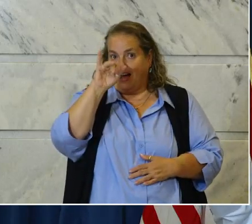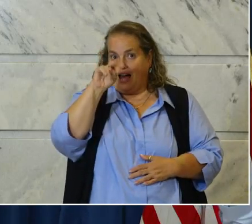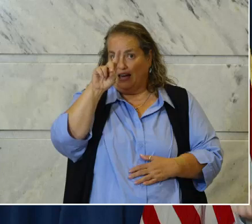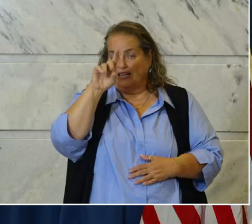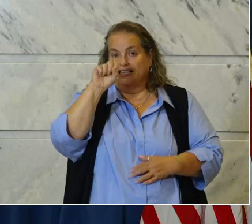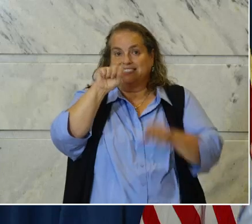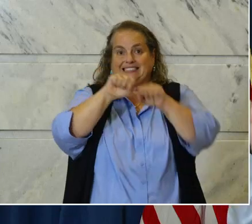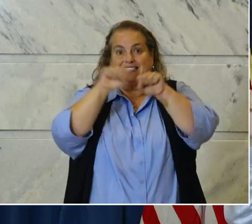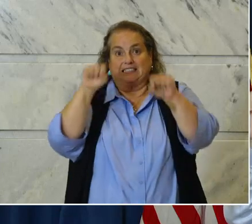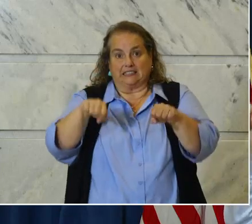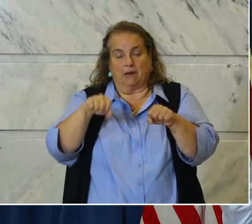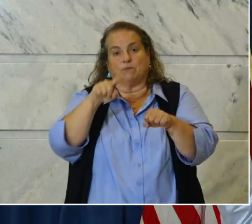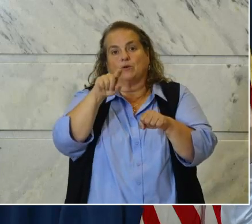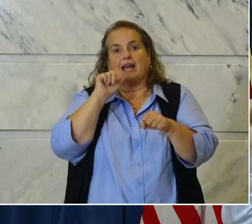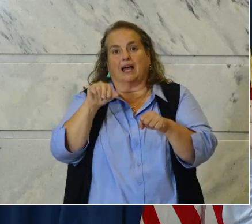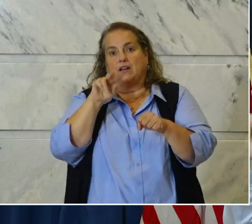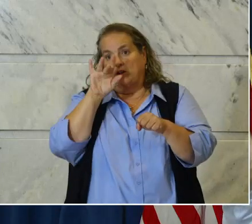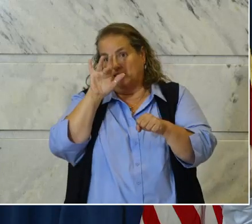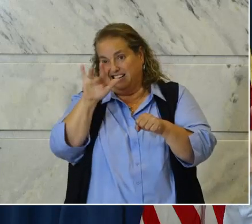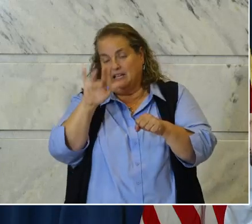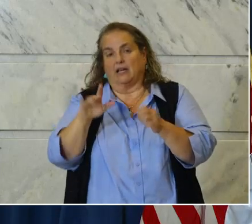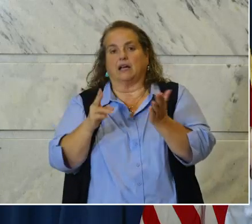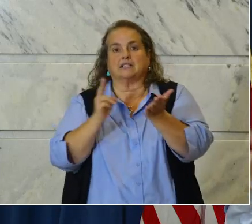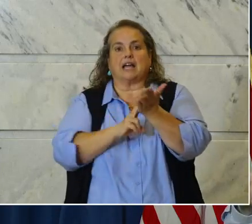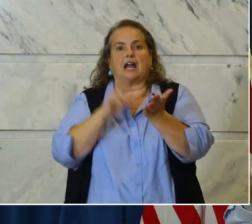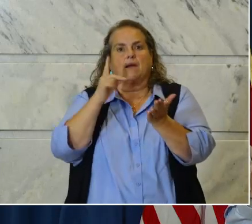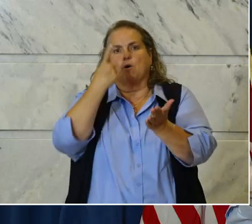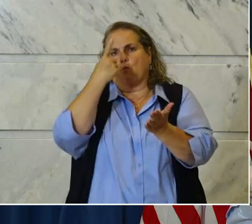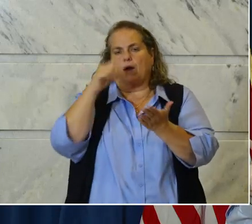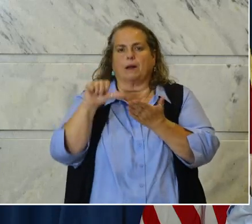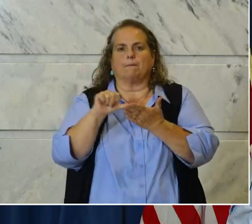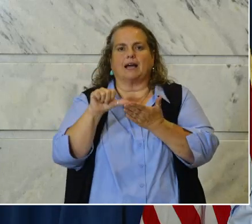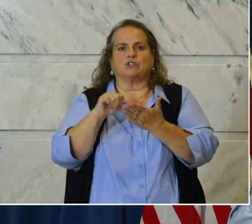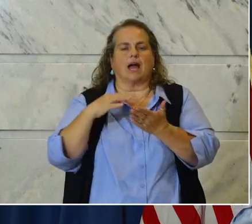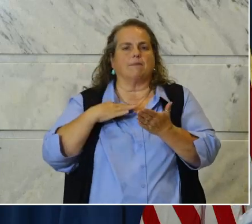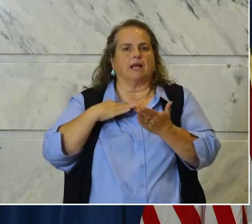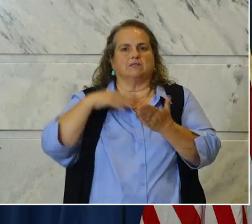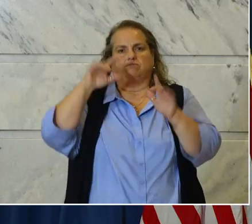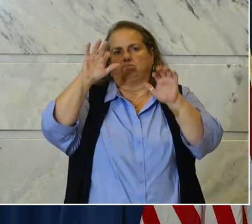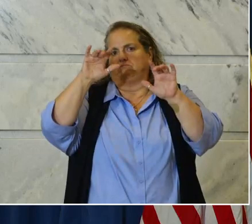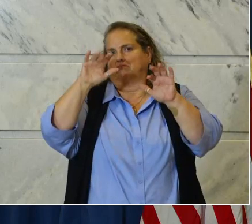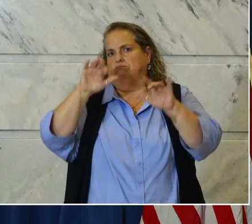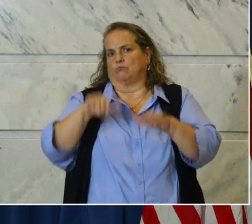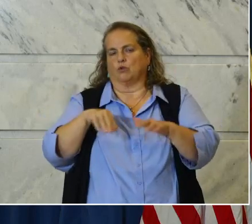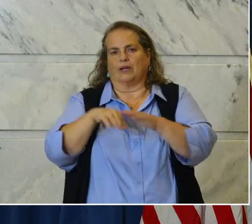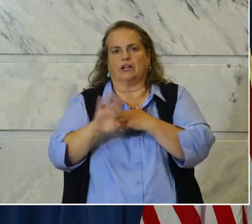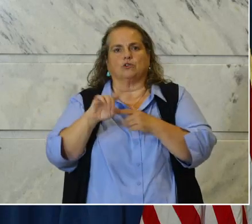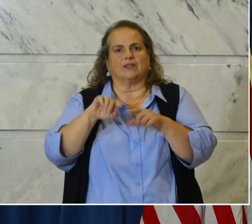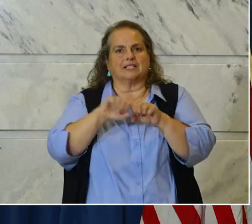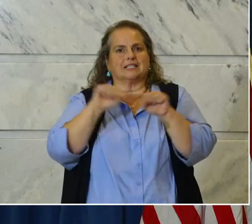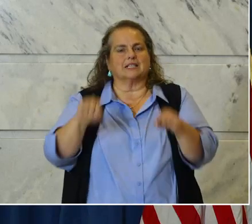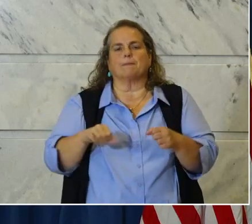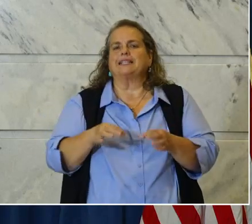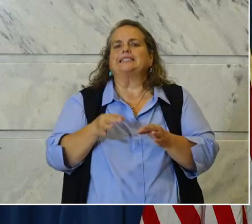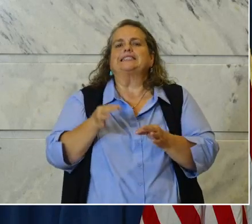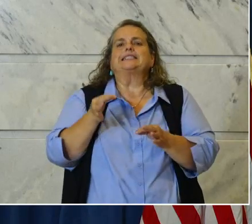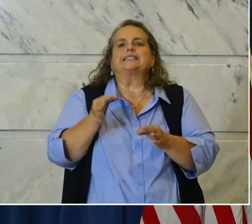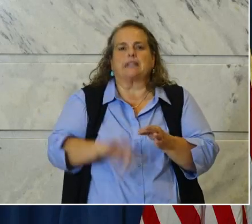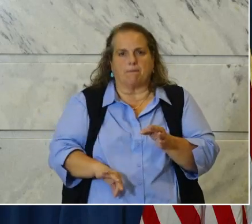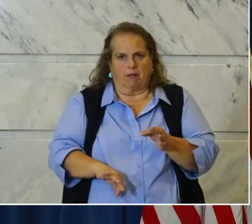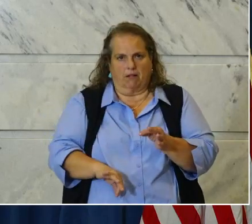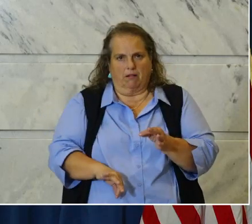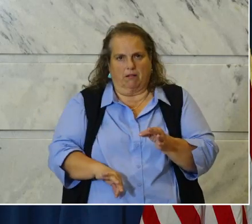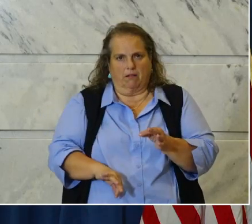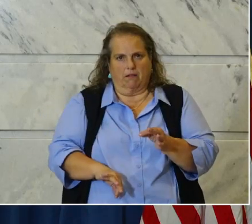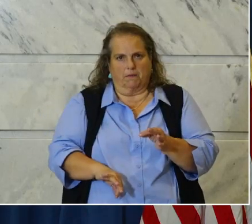that people sign up through. I believe it's a one-page application to get into the system, so it's never been easier.